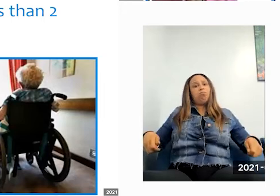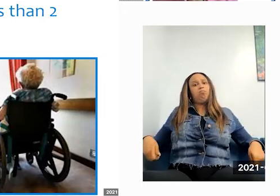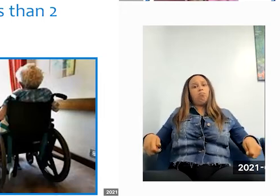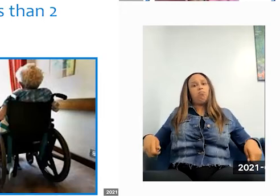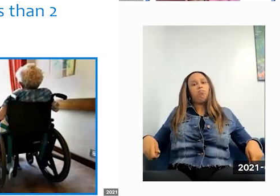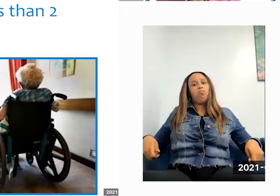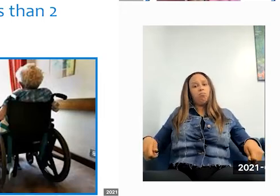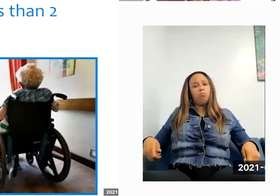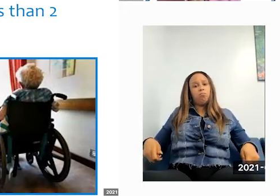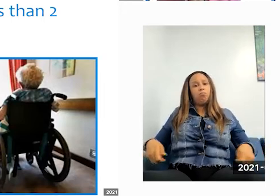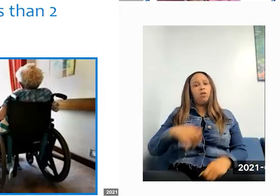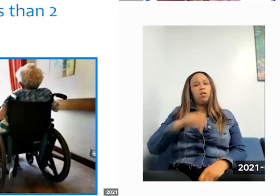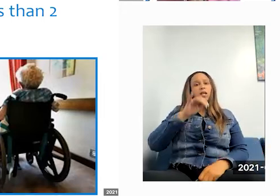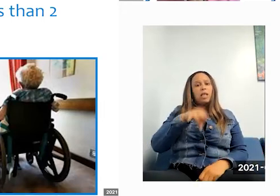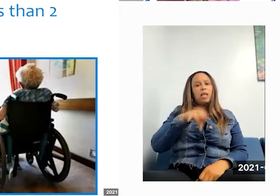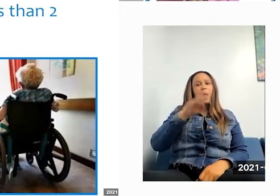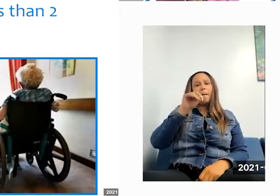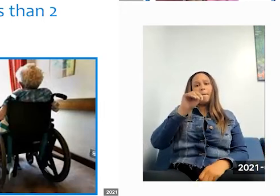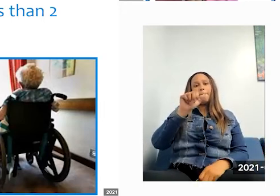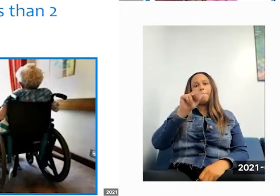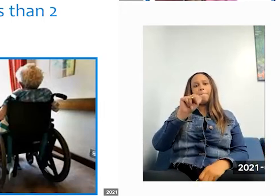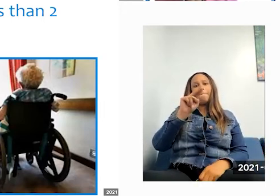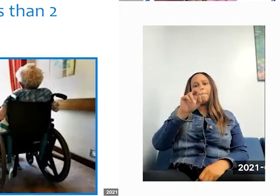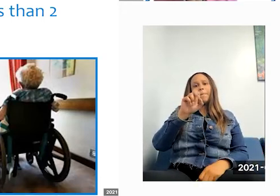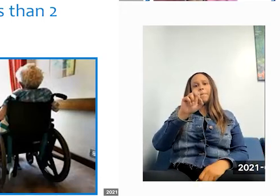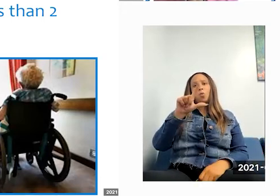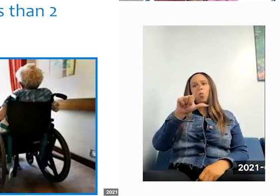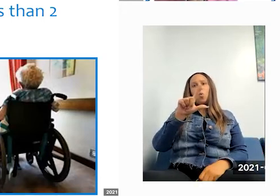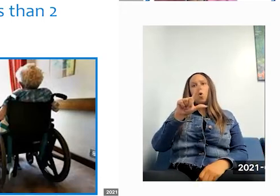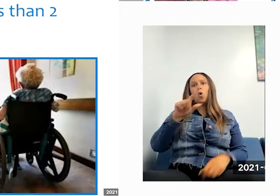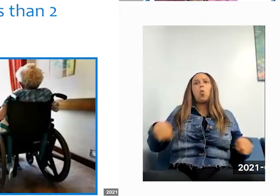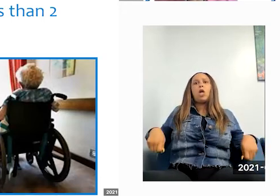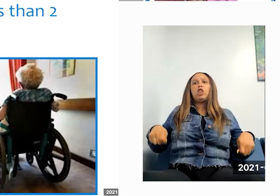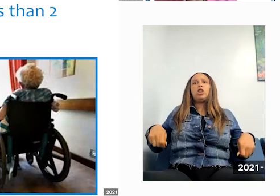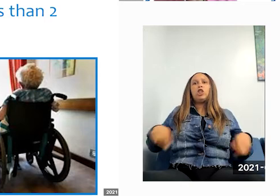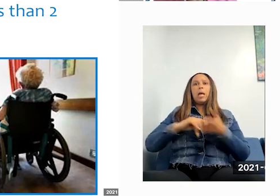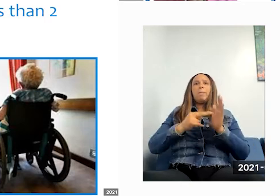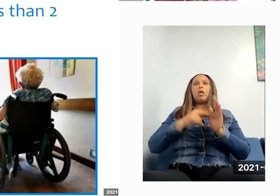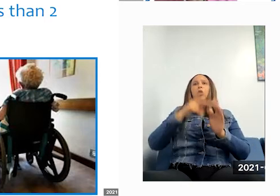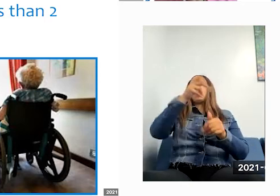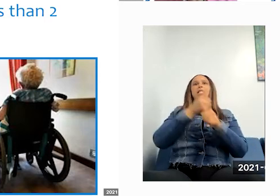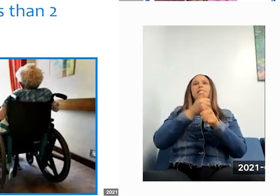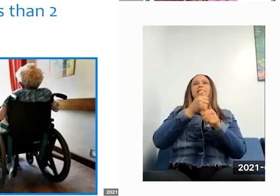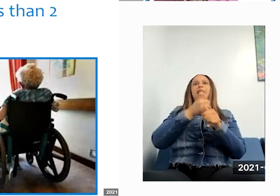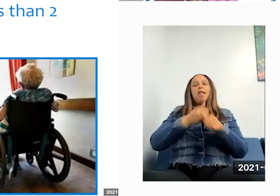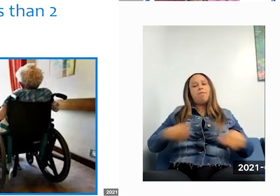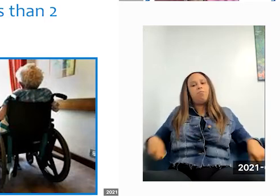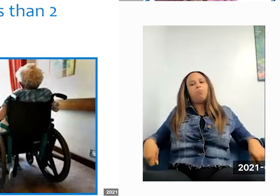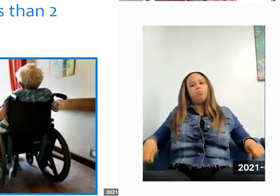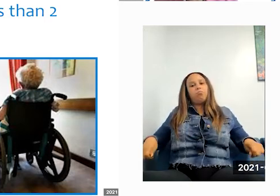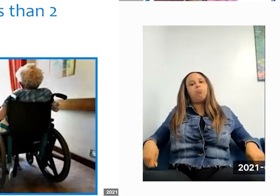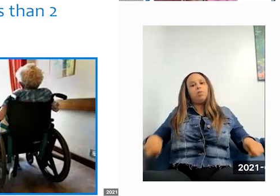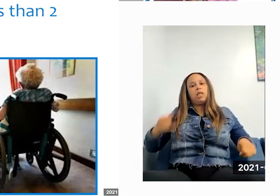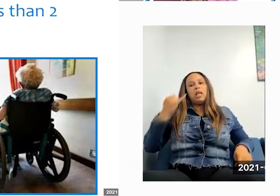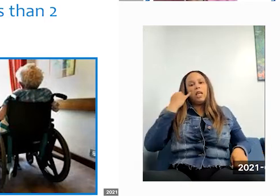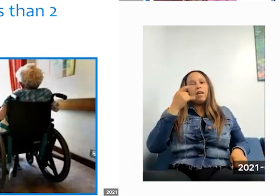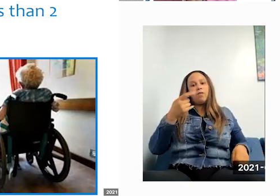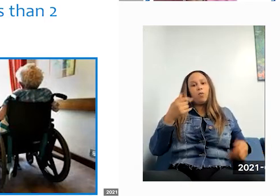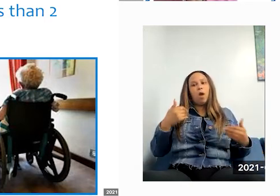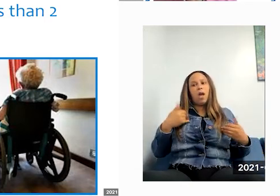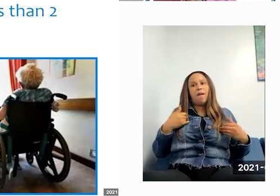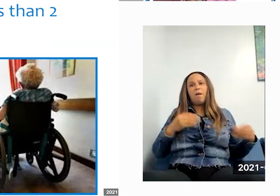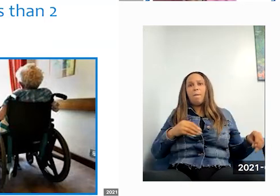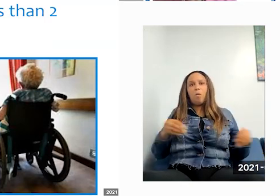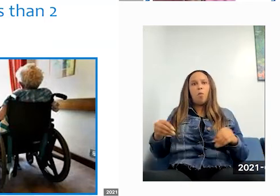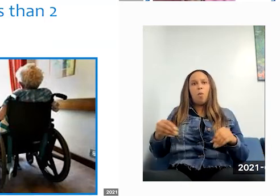chairs. If you are relying on wheeled mobility for more than 2 hours a day, you should not ever have